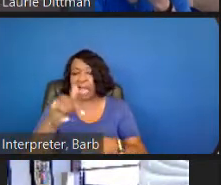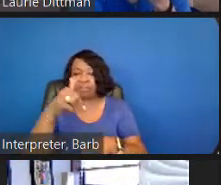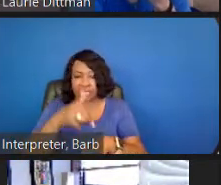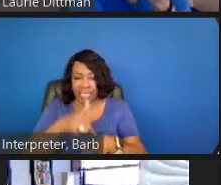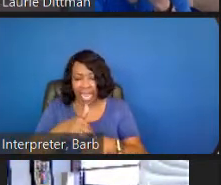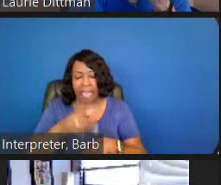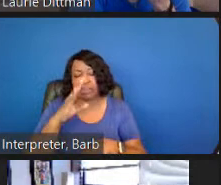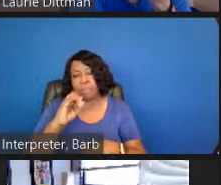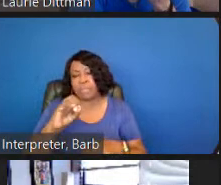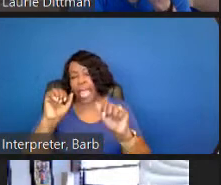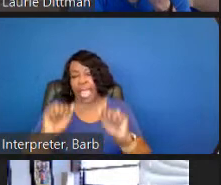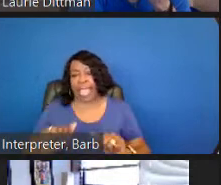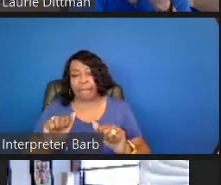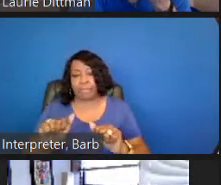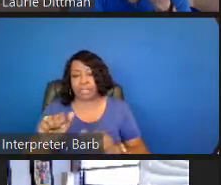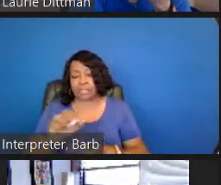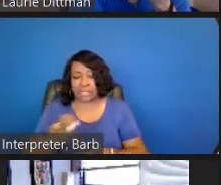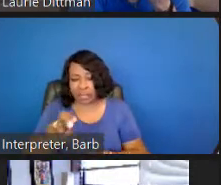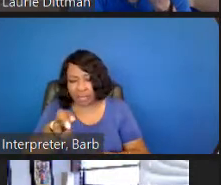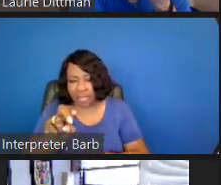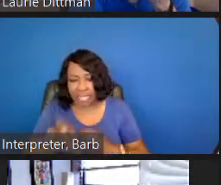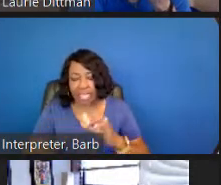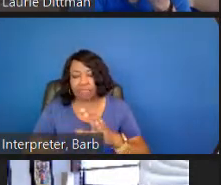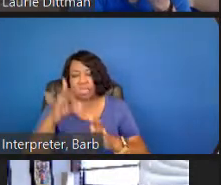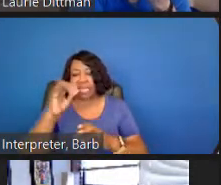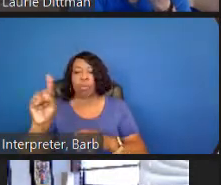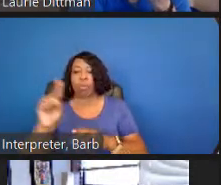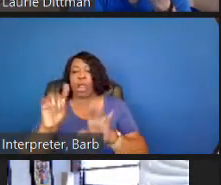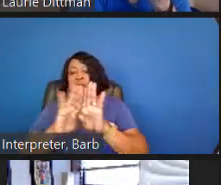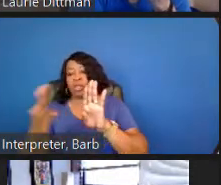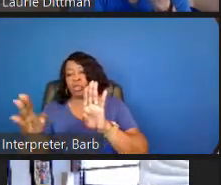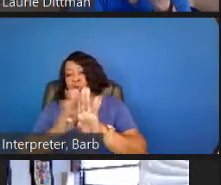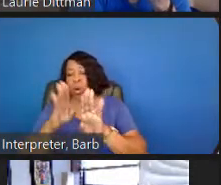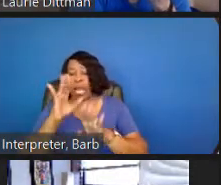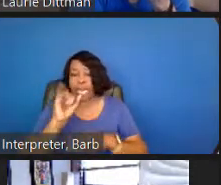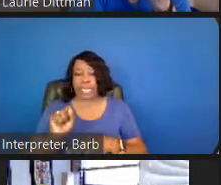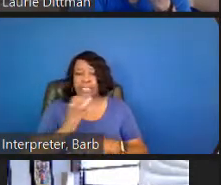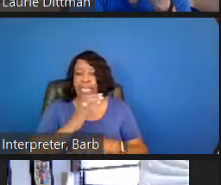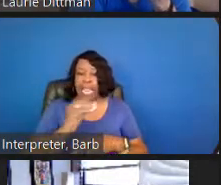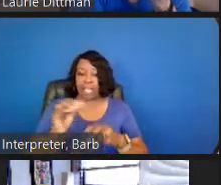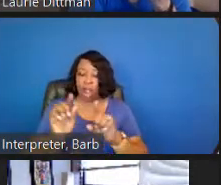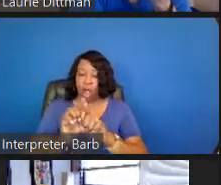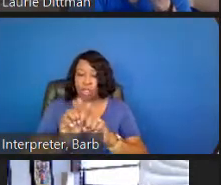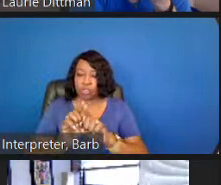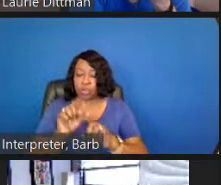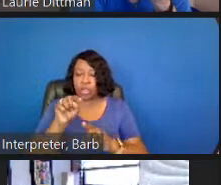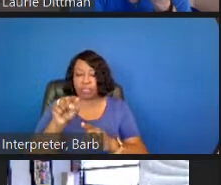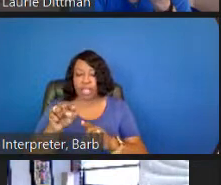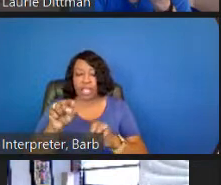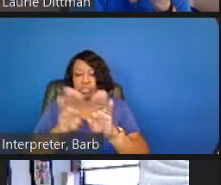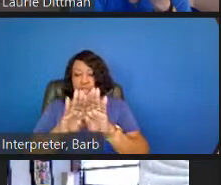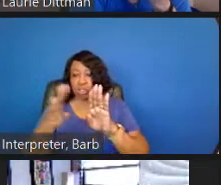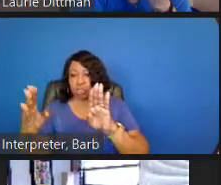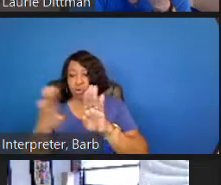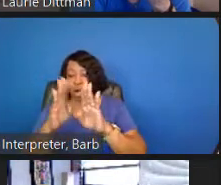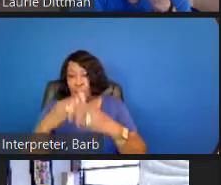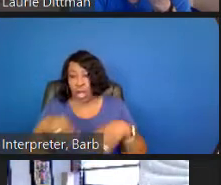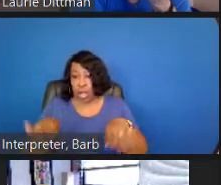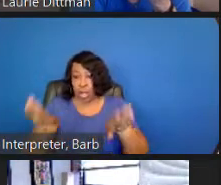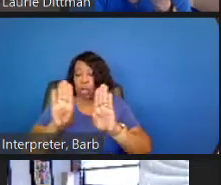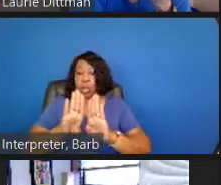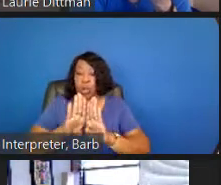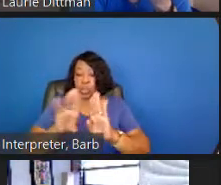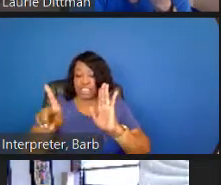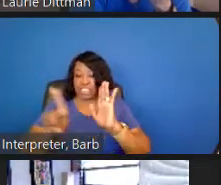able to navigate and find out where that door is. Also, there is a door closing chime. You know, if